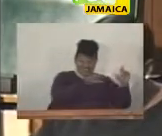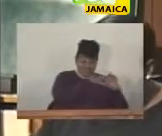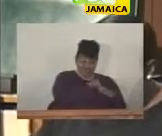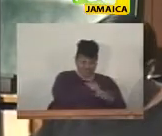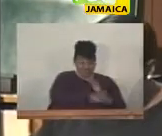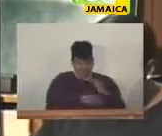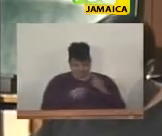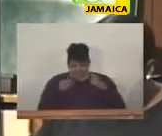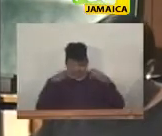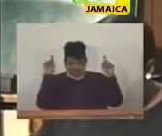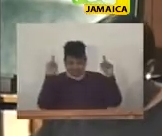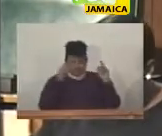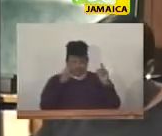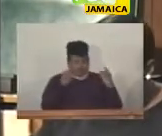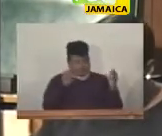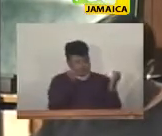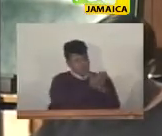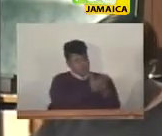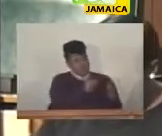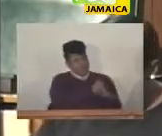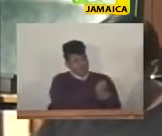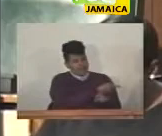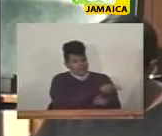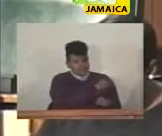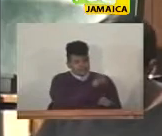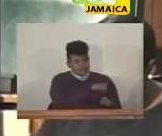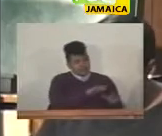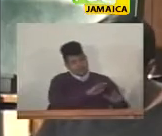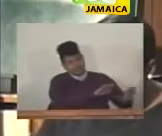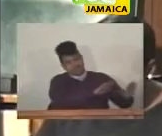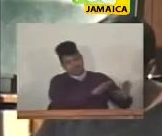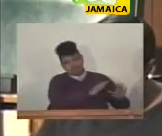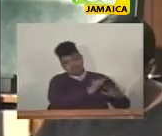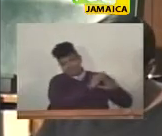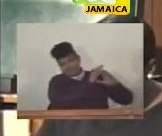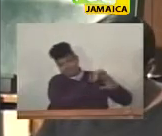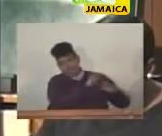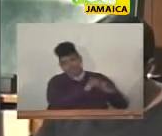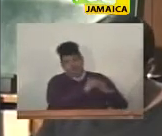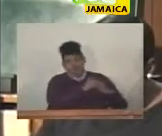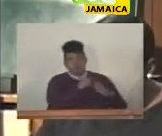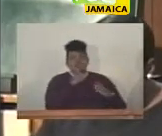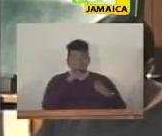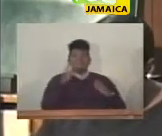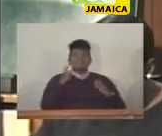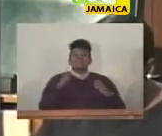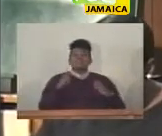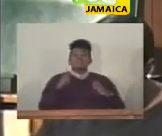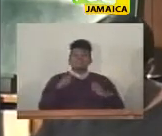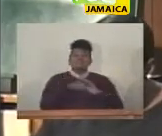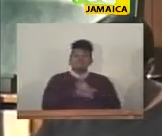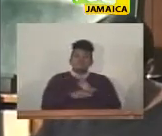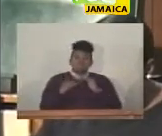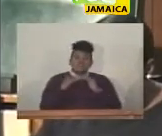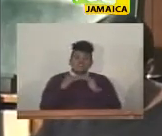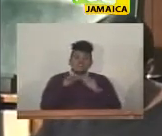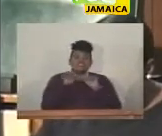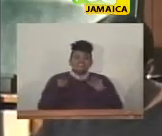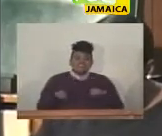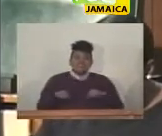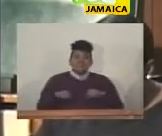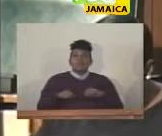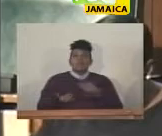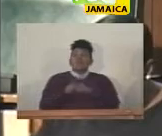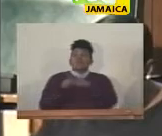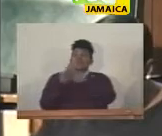Mr. President, we recognize that all our excellent plans and priorities and strategies are at risk